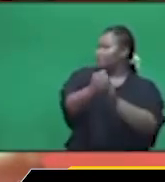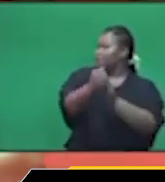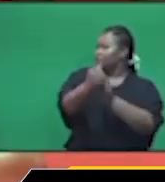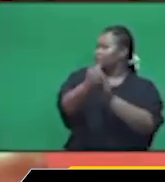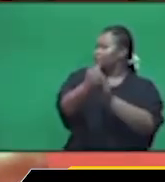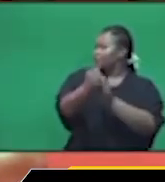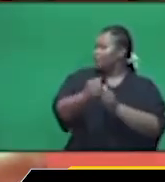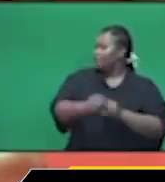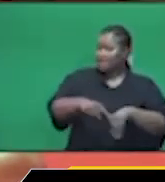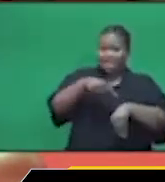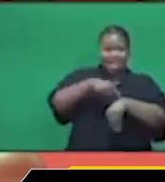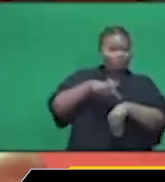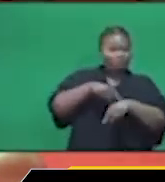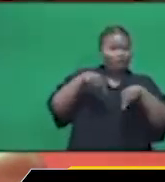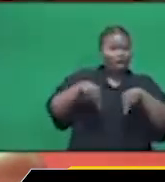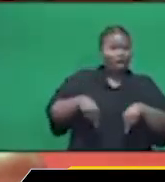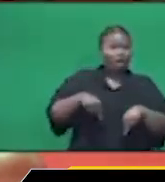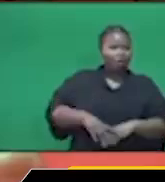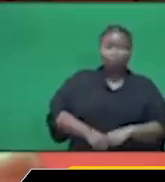Kanimambo.